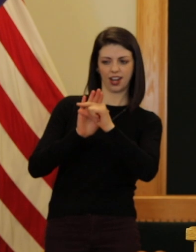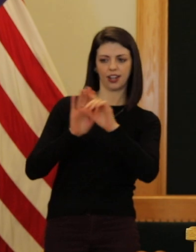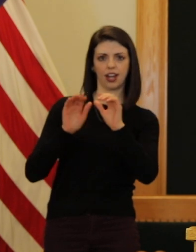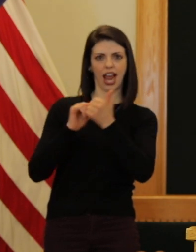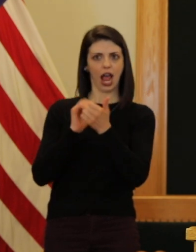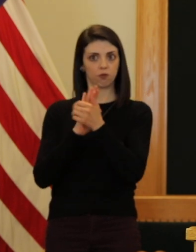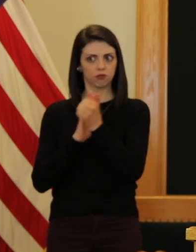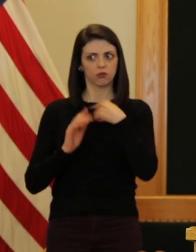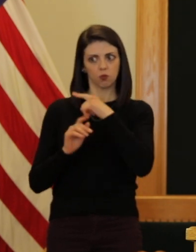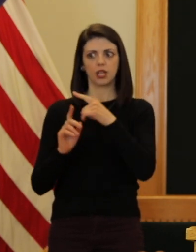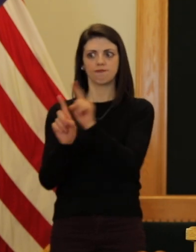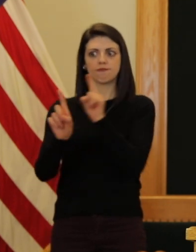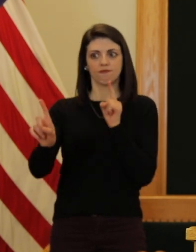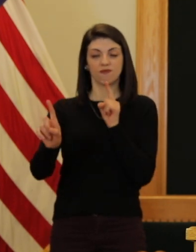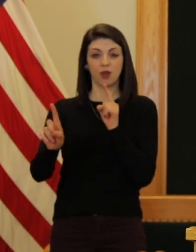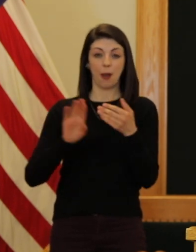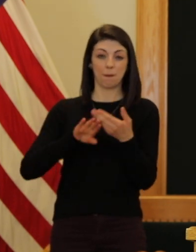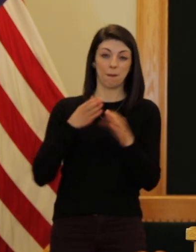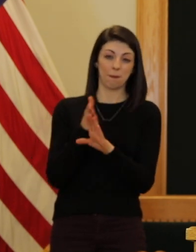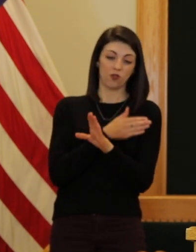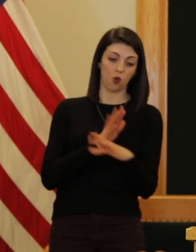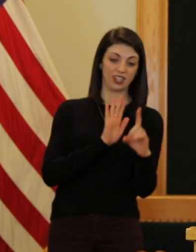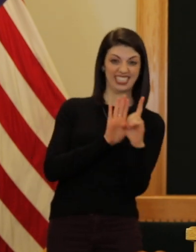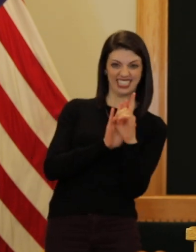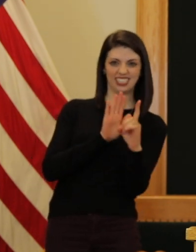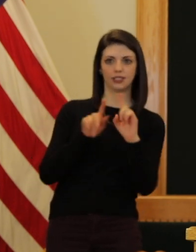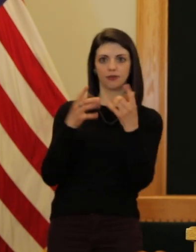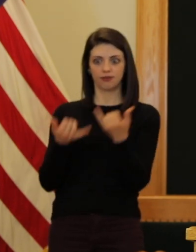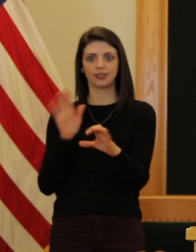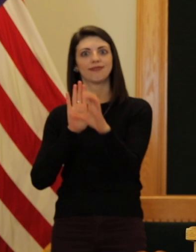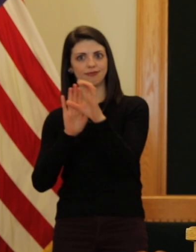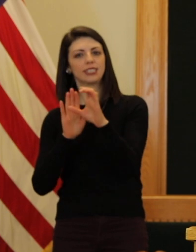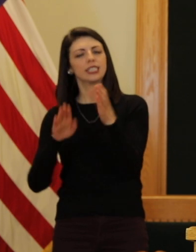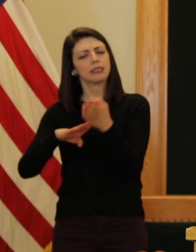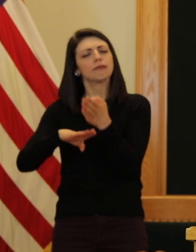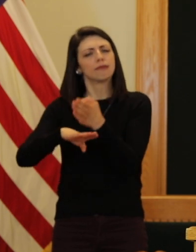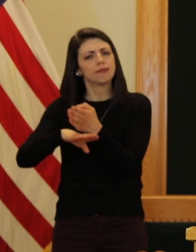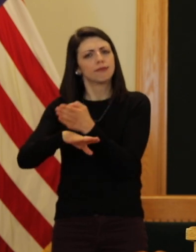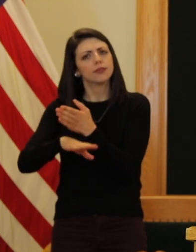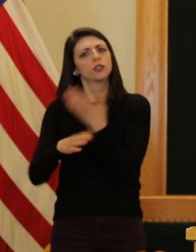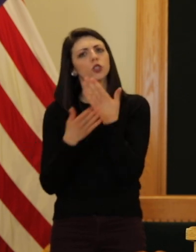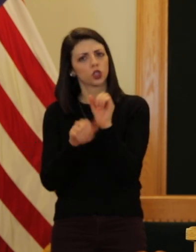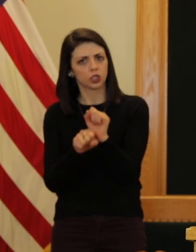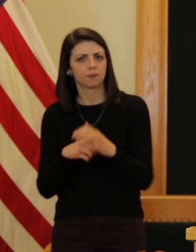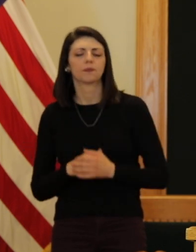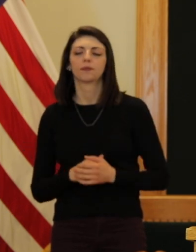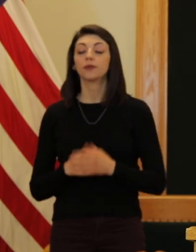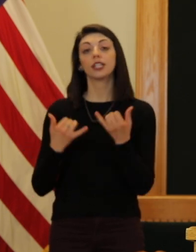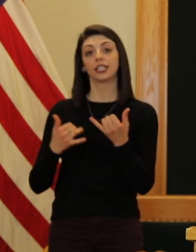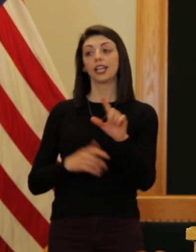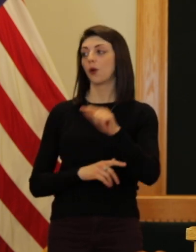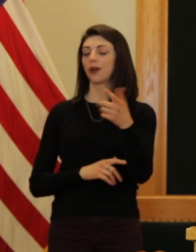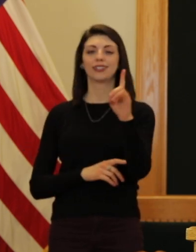to a C over the past week. We still have a way to go, but we are improving. Now I will ask Diane Oldenburg to provide today's